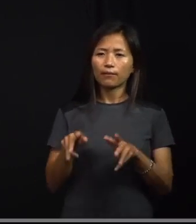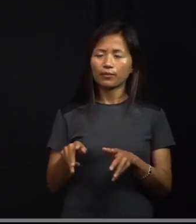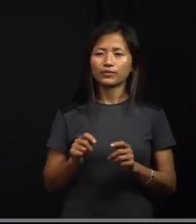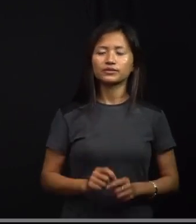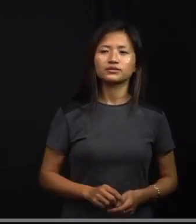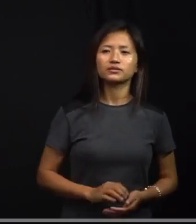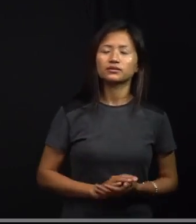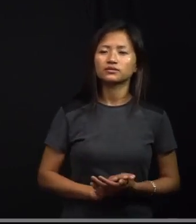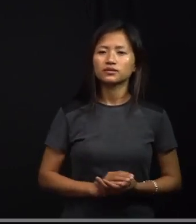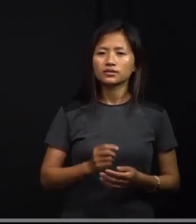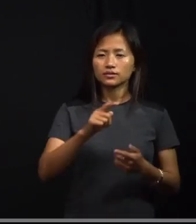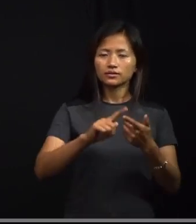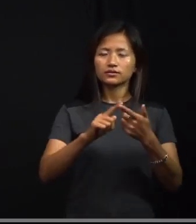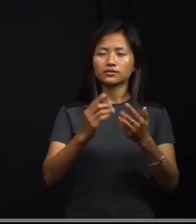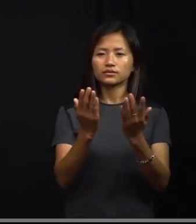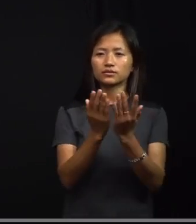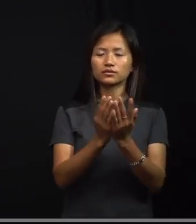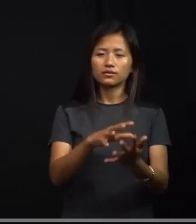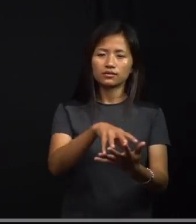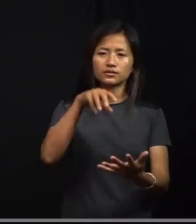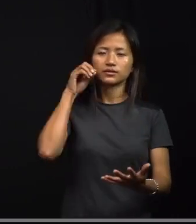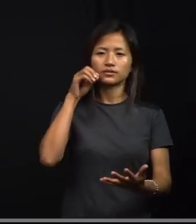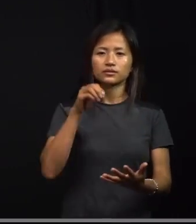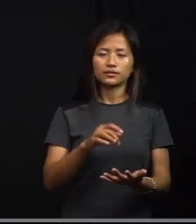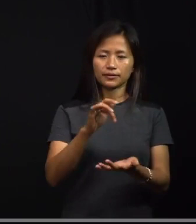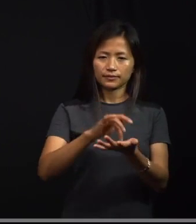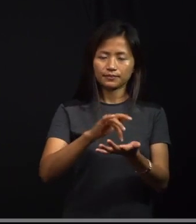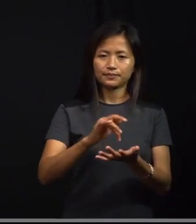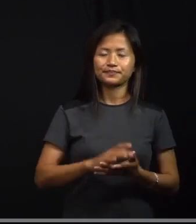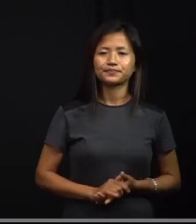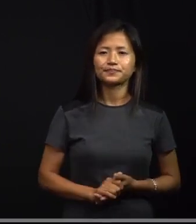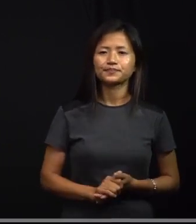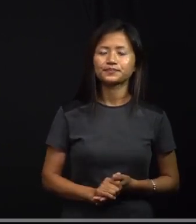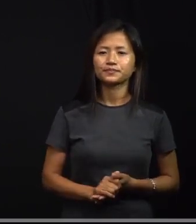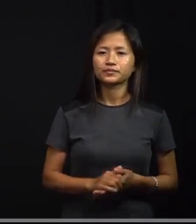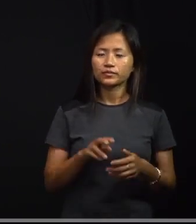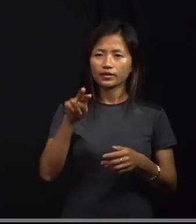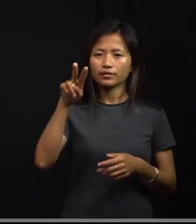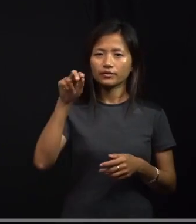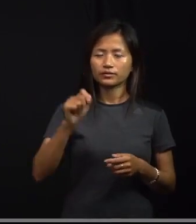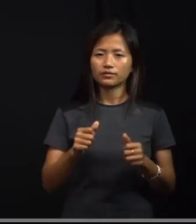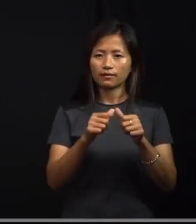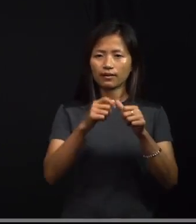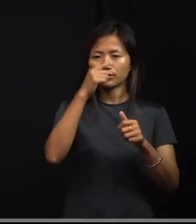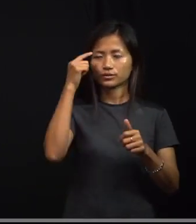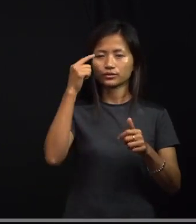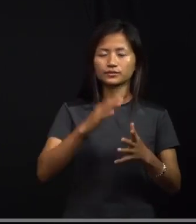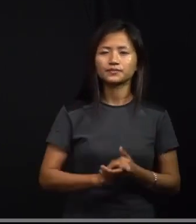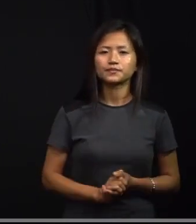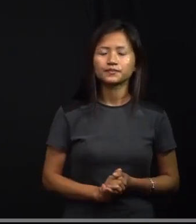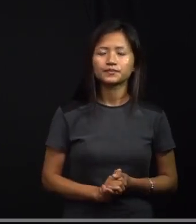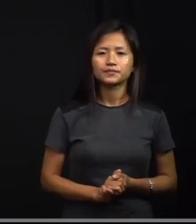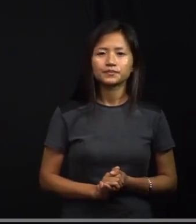only education or learning can take place. Okay, so that is the definition given by Aristotle. And